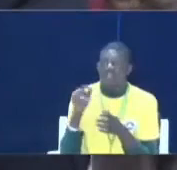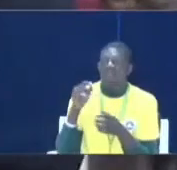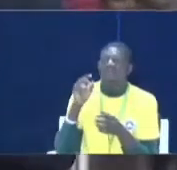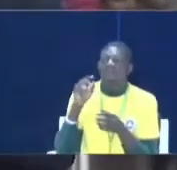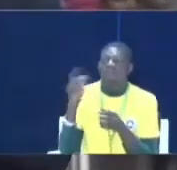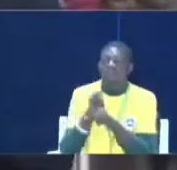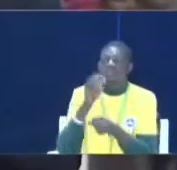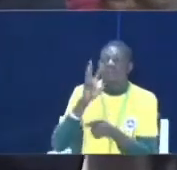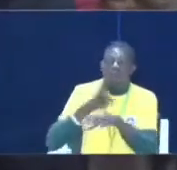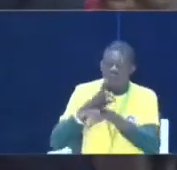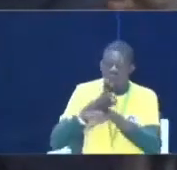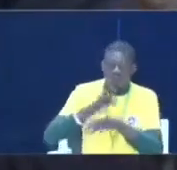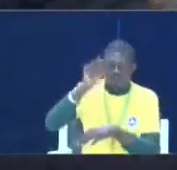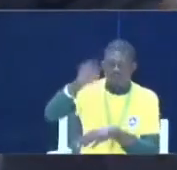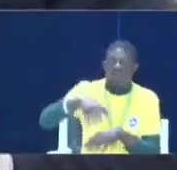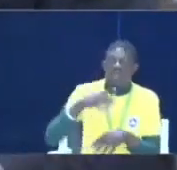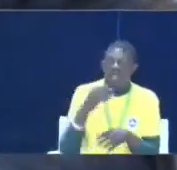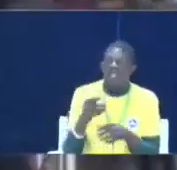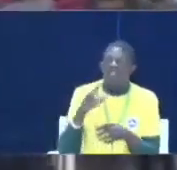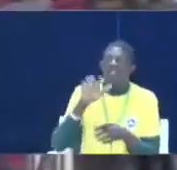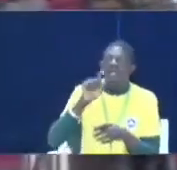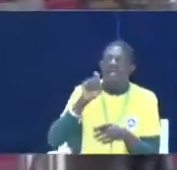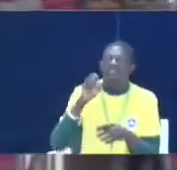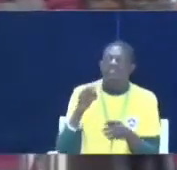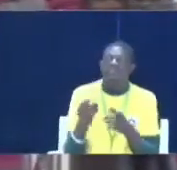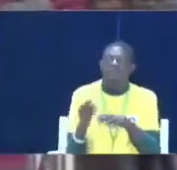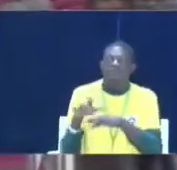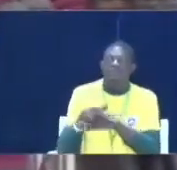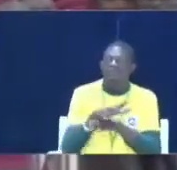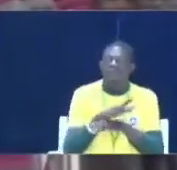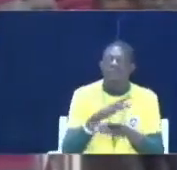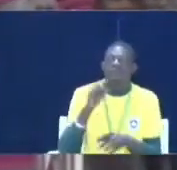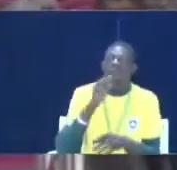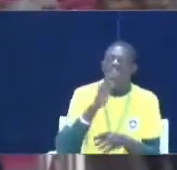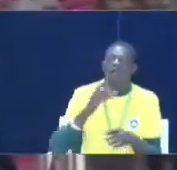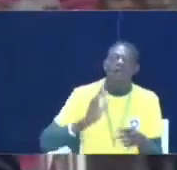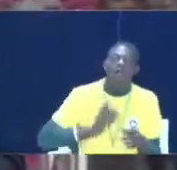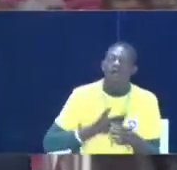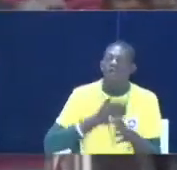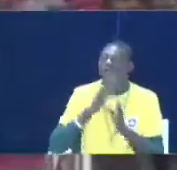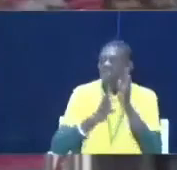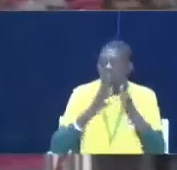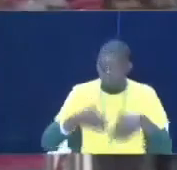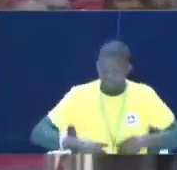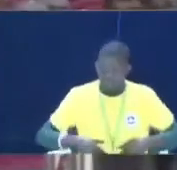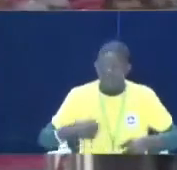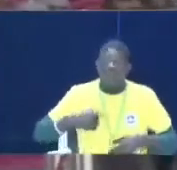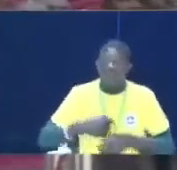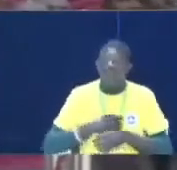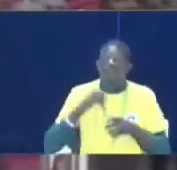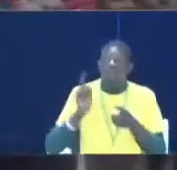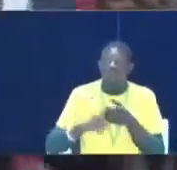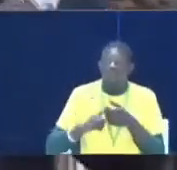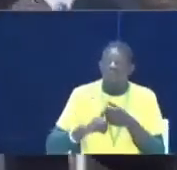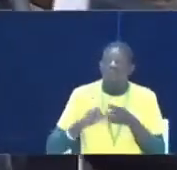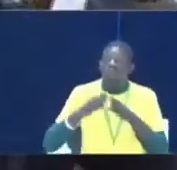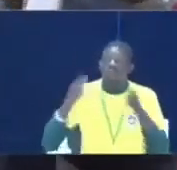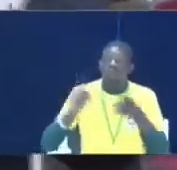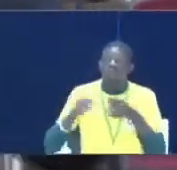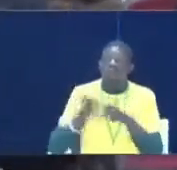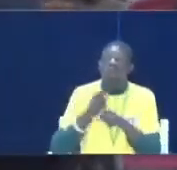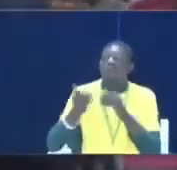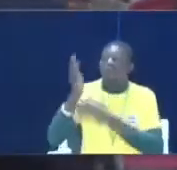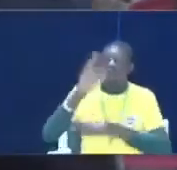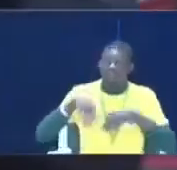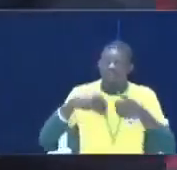threw it there. And the axe head began to float. What am I saying to my generation? We are too quick to take off. The Lord has given